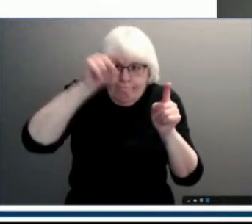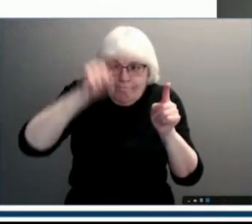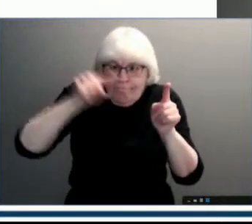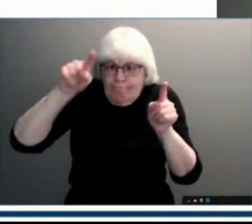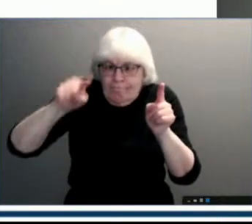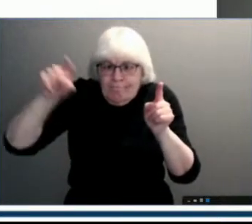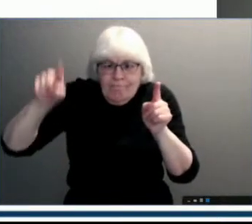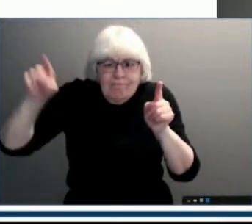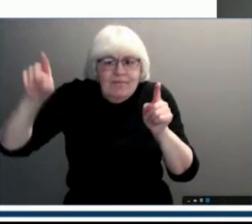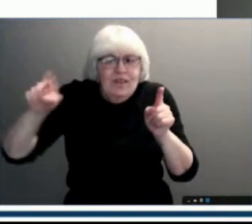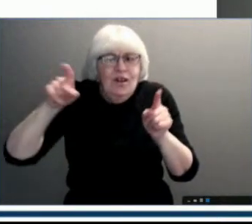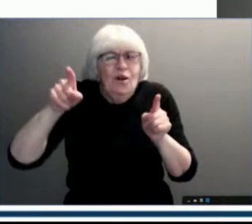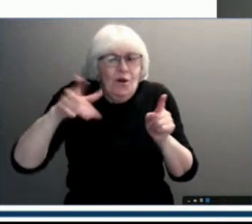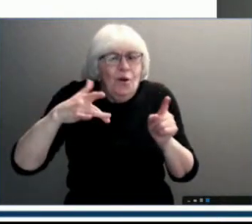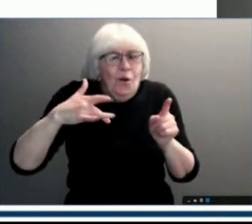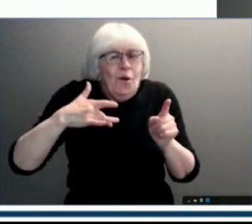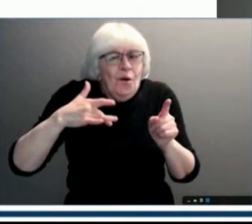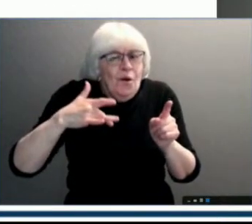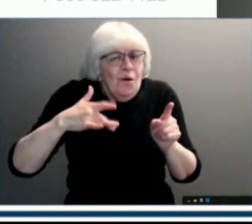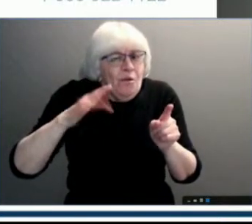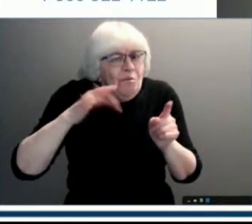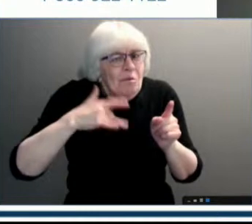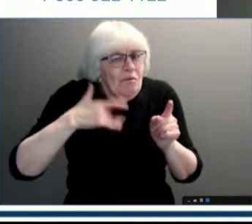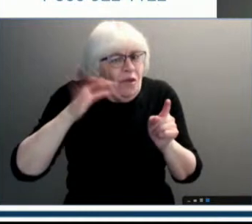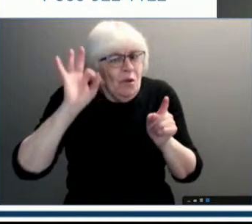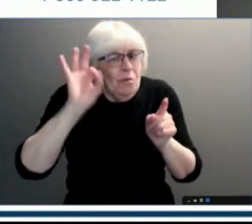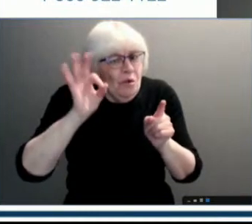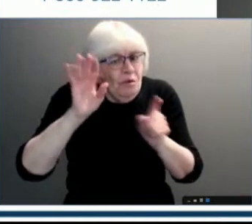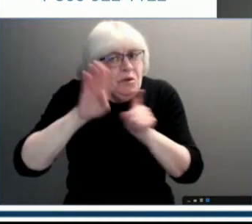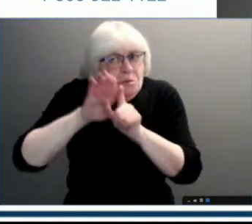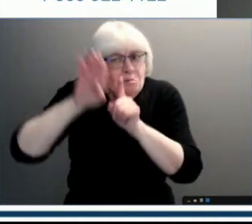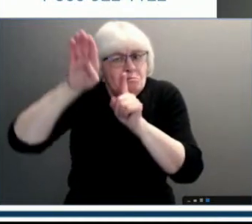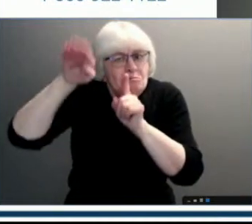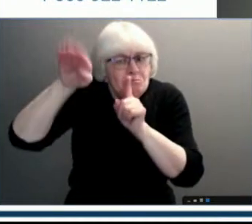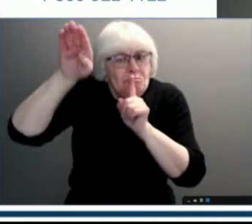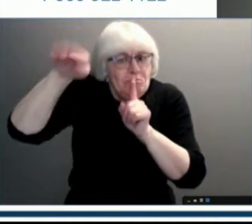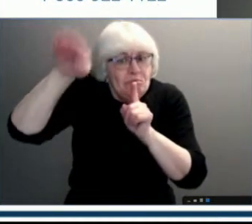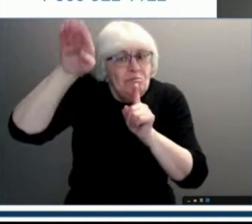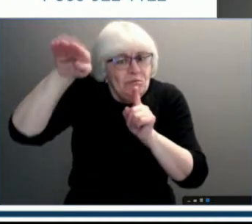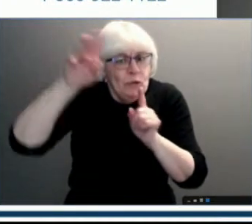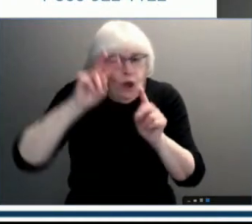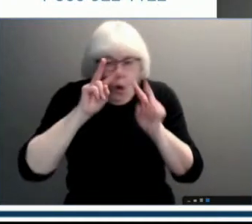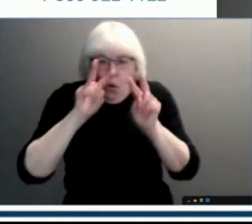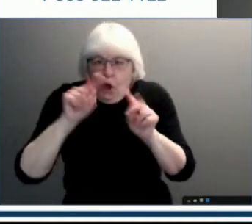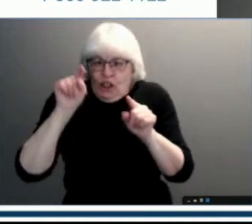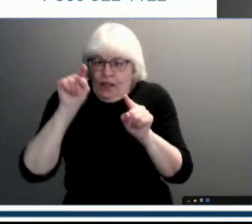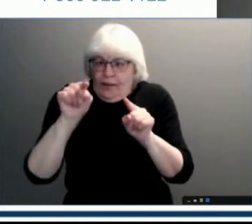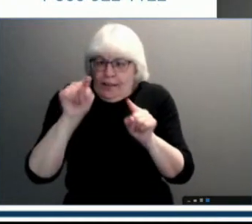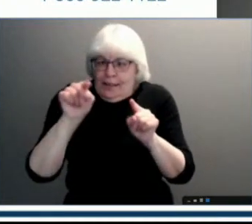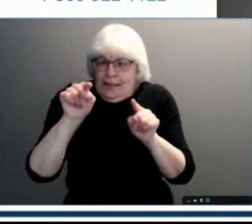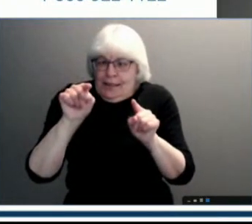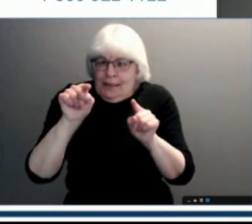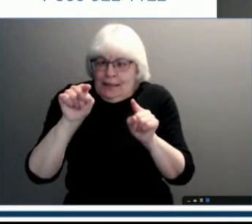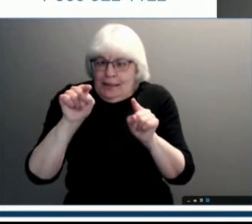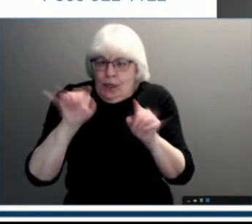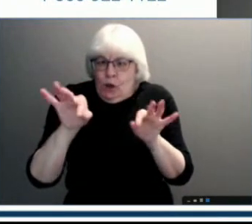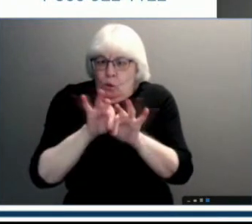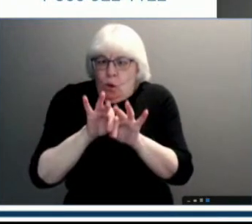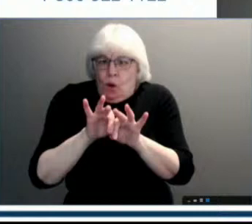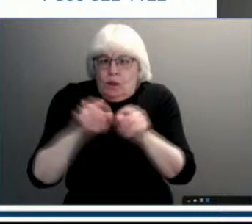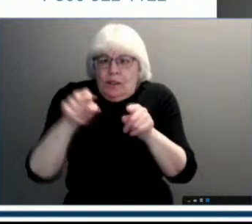curve. And as I've said previously, paying much more attention to the indicators of severe disease, which is people who